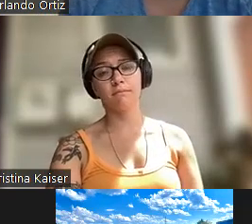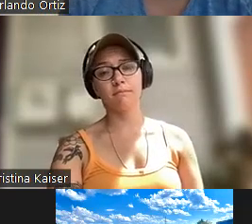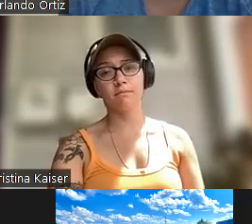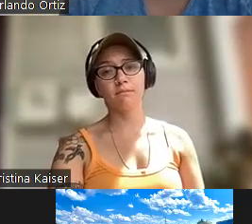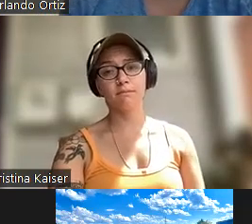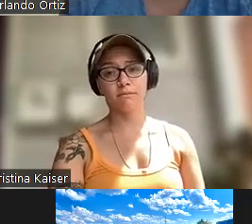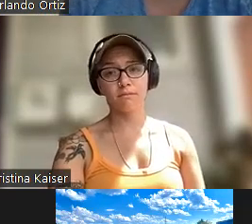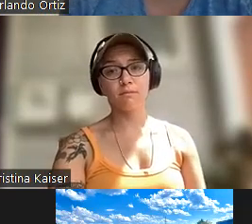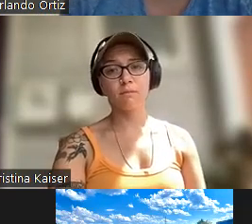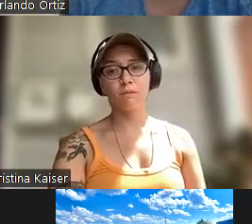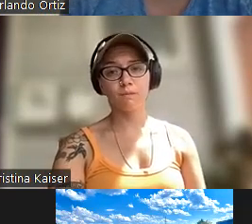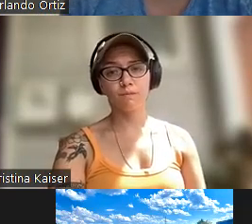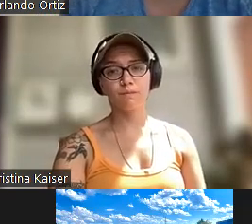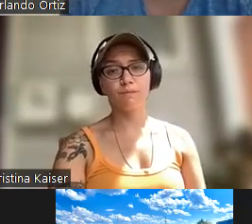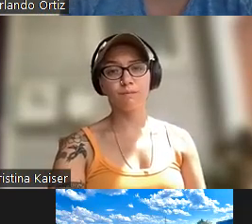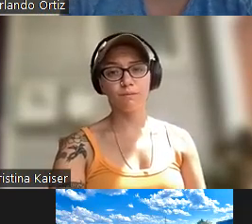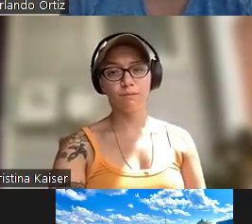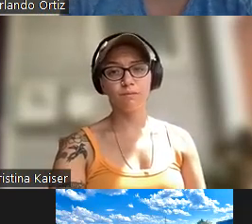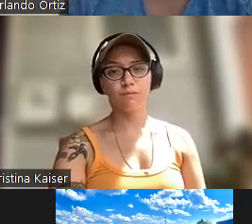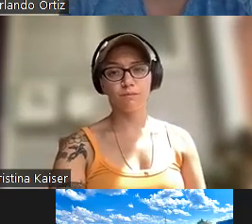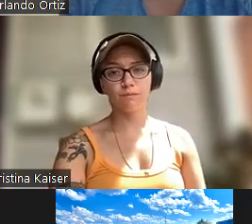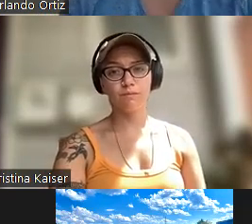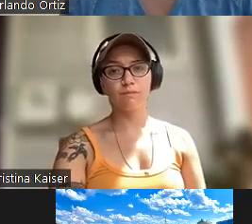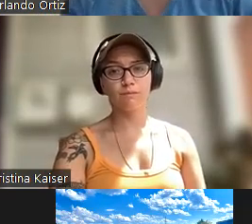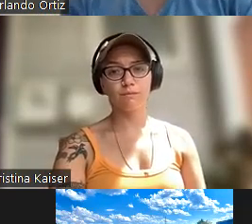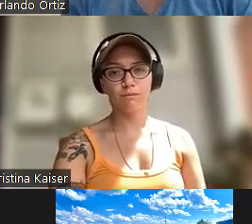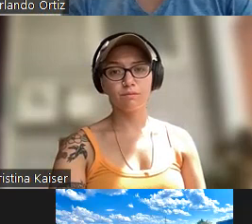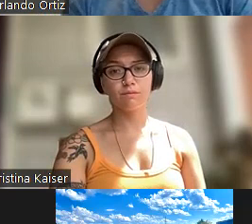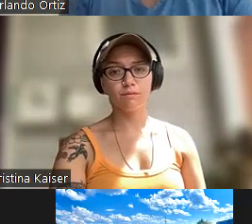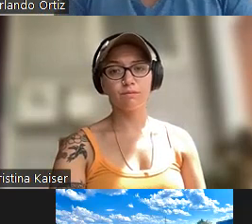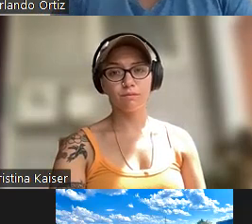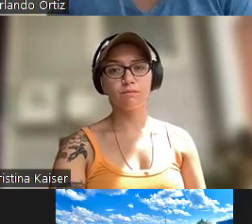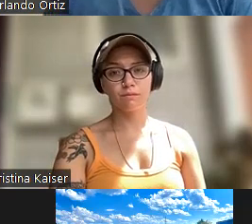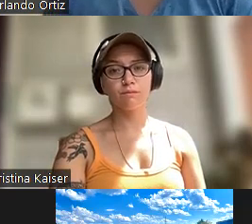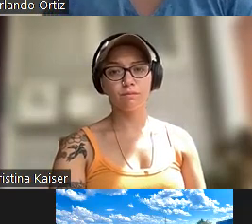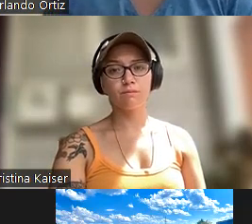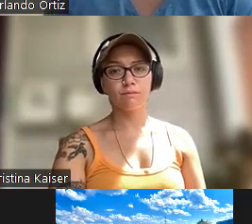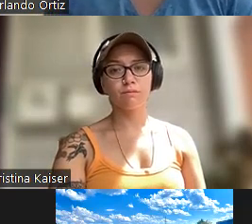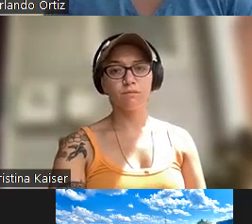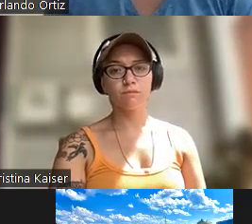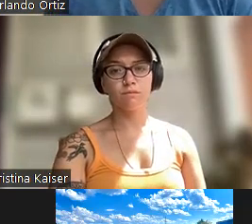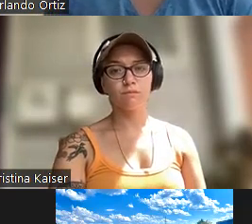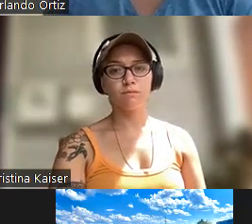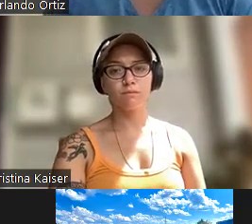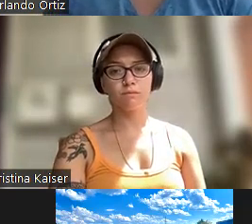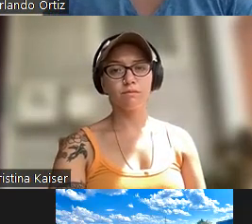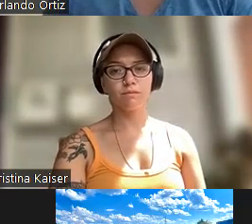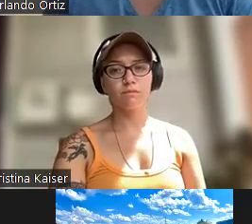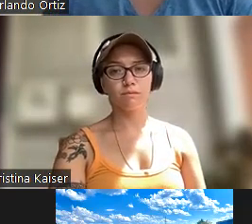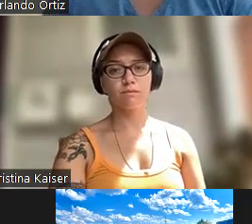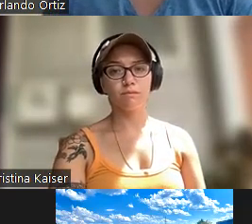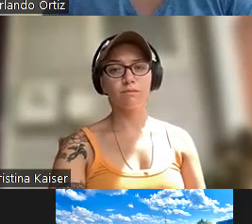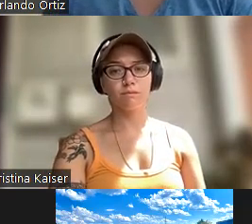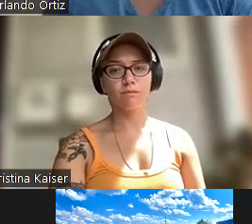creatively be able to break up and potentially have then a couple different review panels, so we're not asking folks to review quite so many proposals, I think